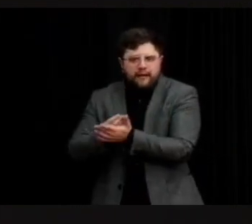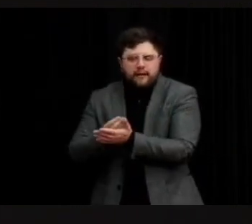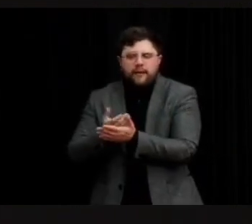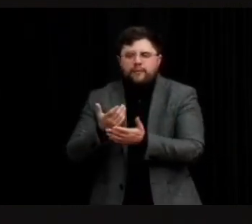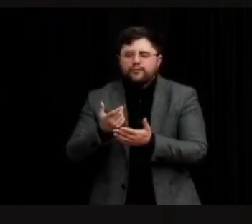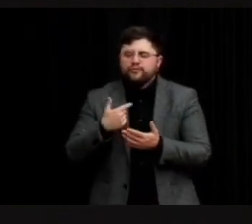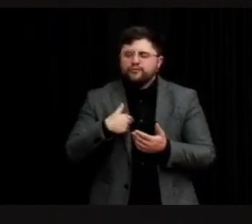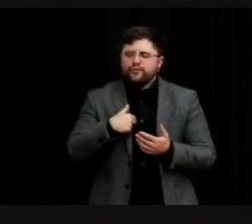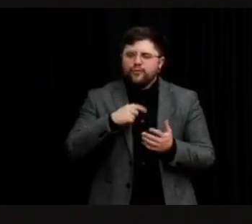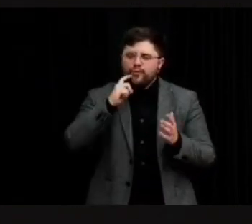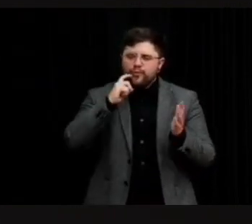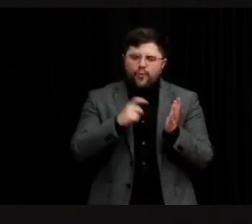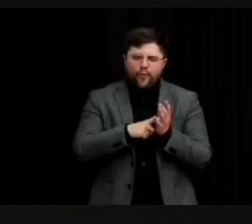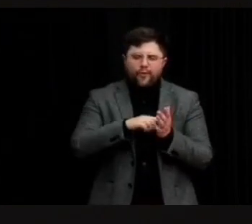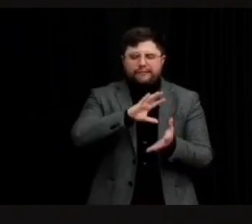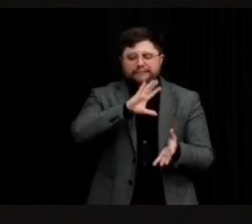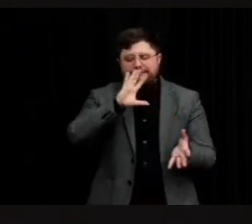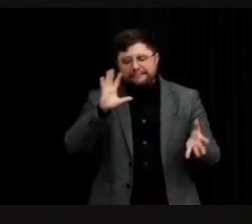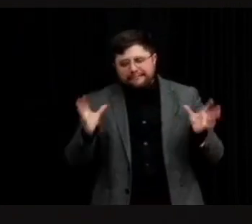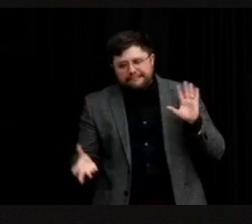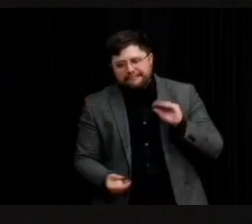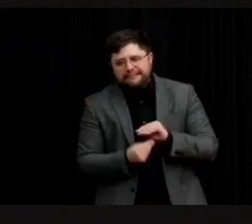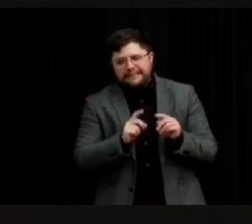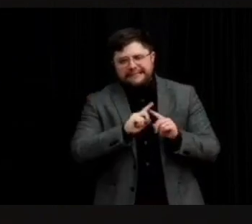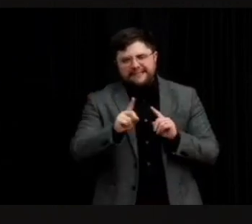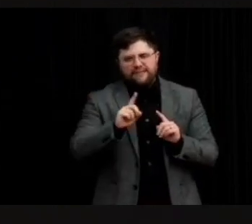these cumulative effects